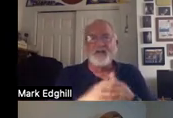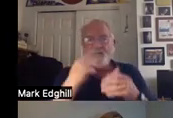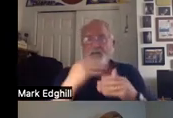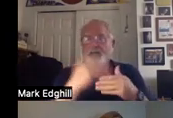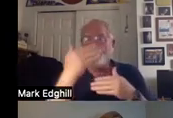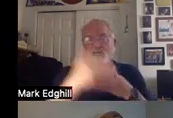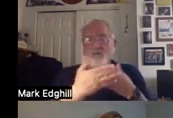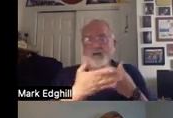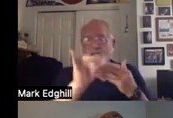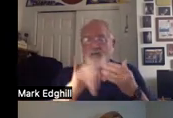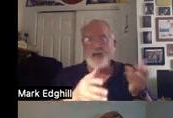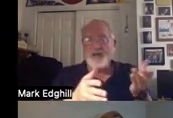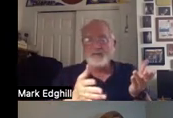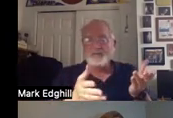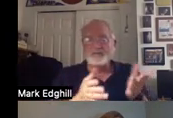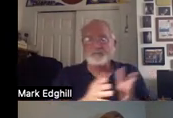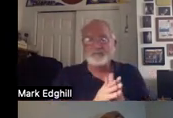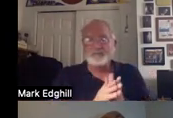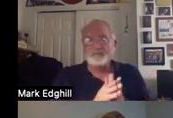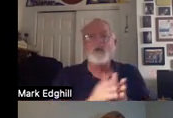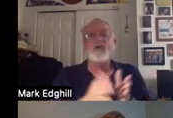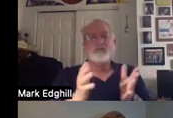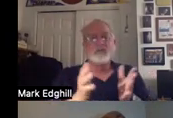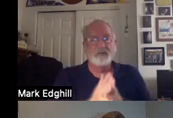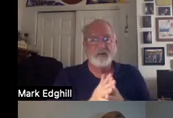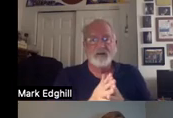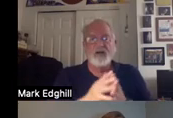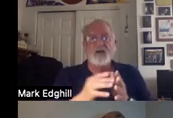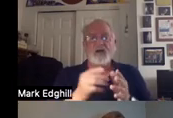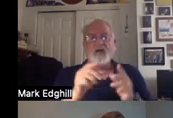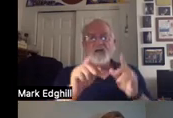Okay. I don't know if we have any more after that. I don't know if we have any more after that.